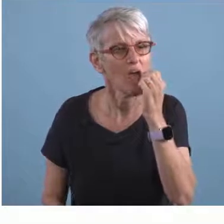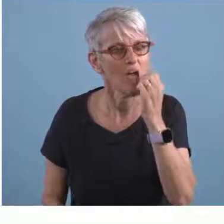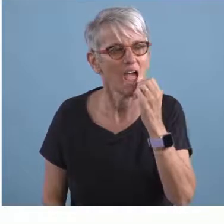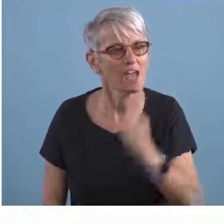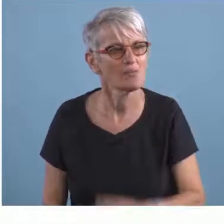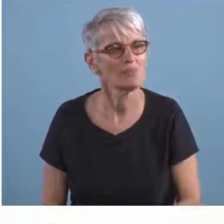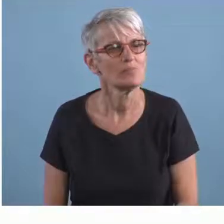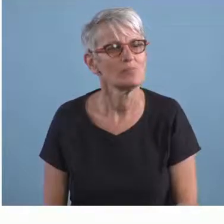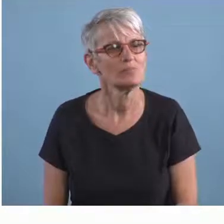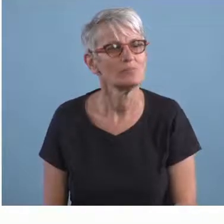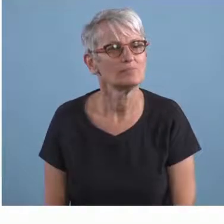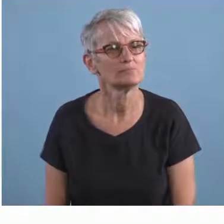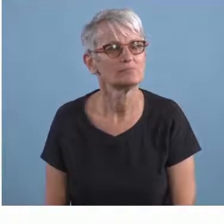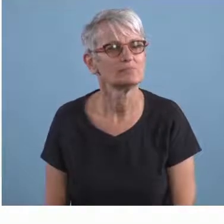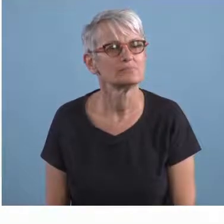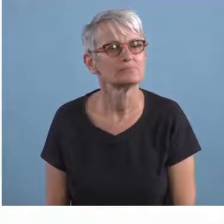there you go.